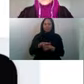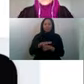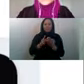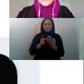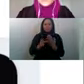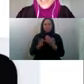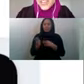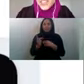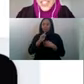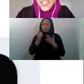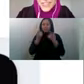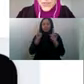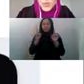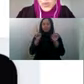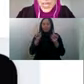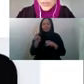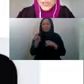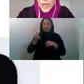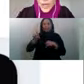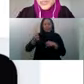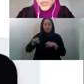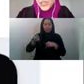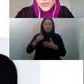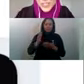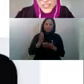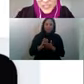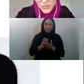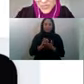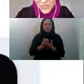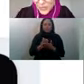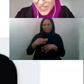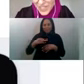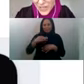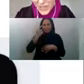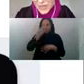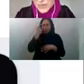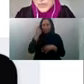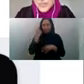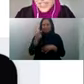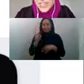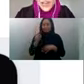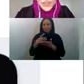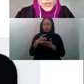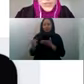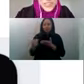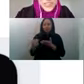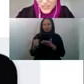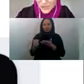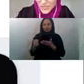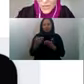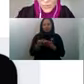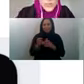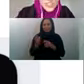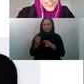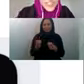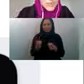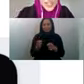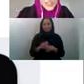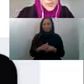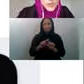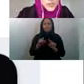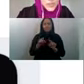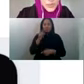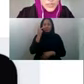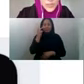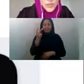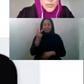that they actually had to stop the grant application because they ran out of grants to give. But you see the impacts